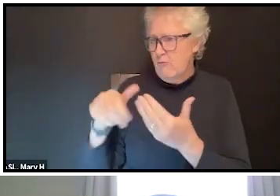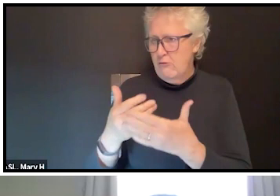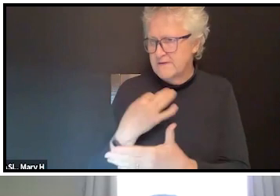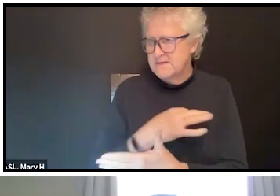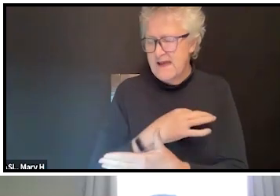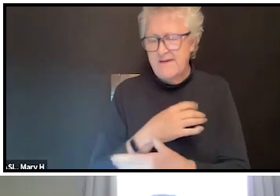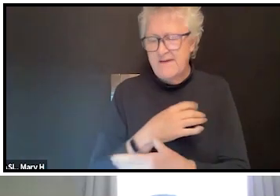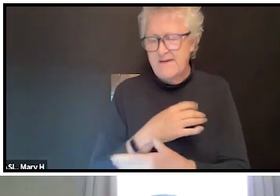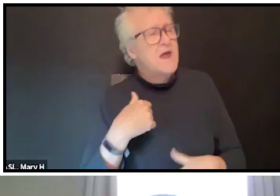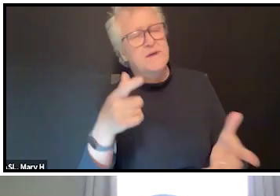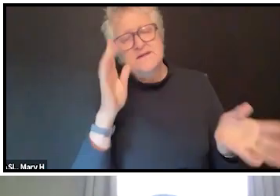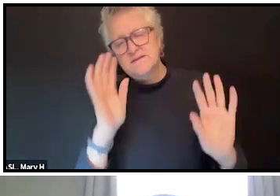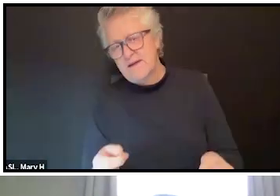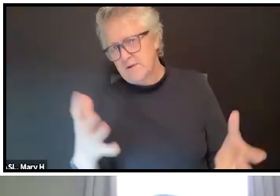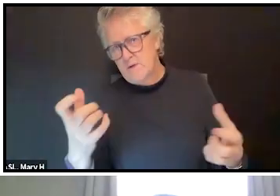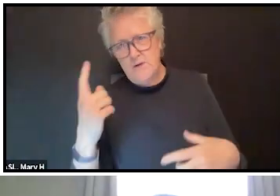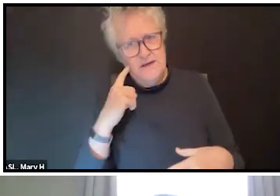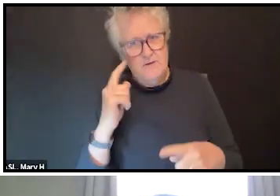everybody.